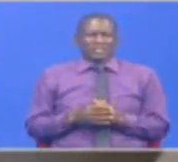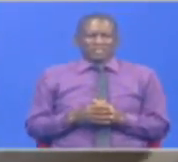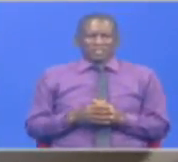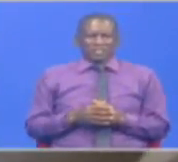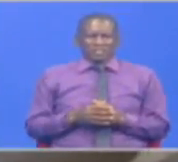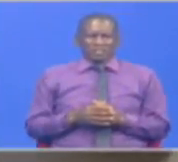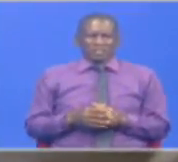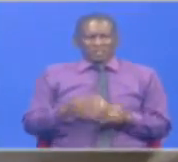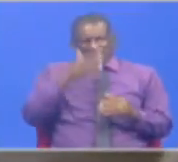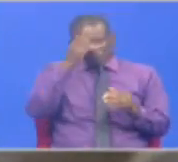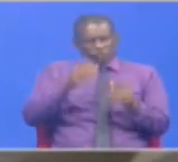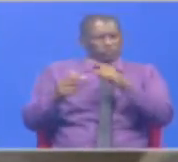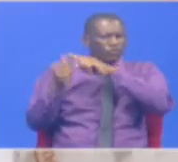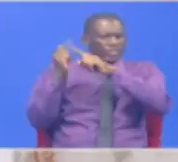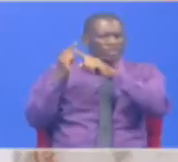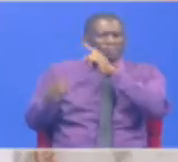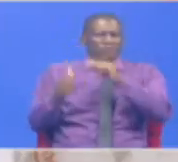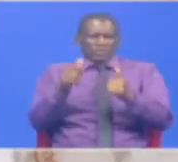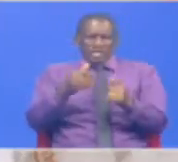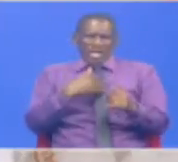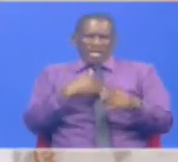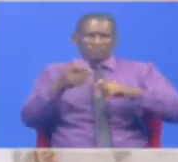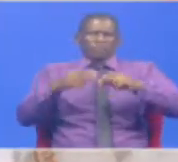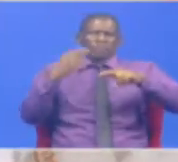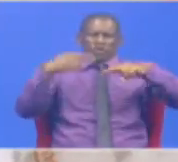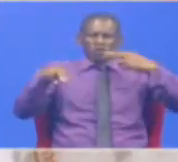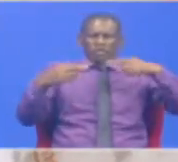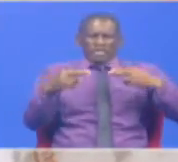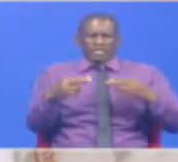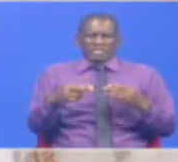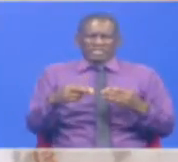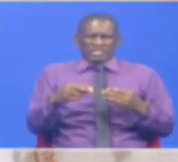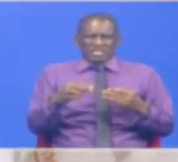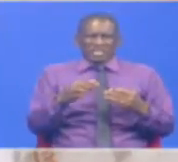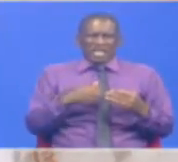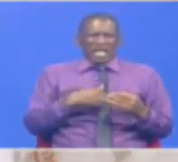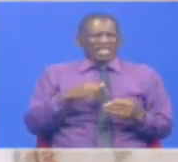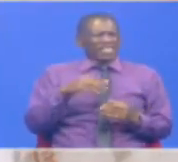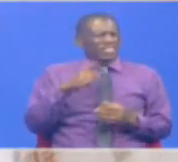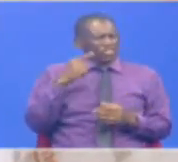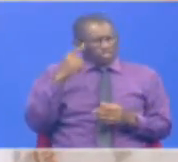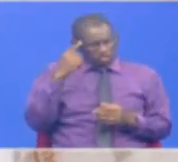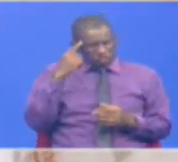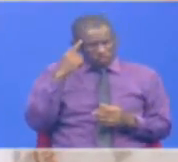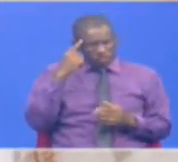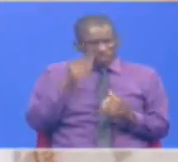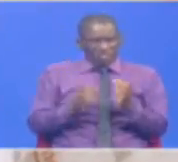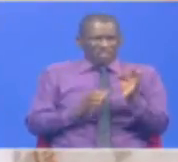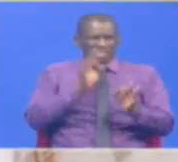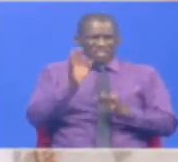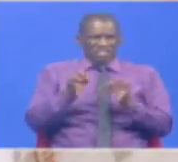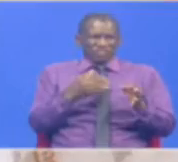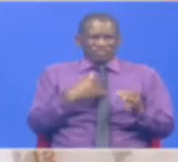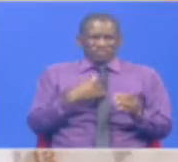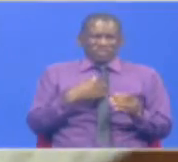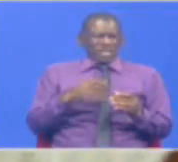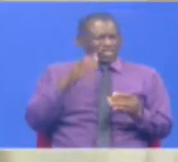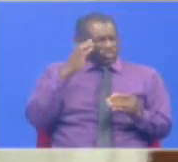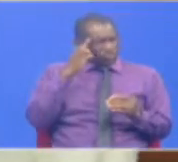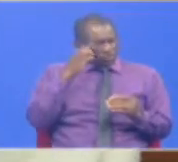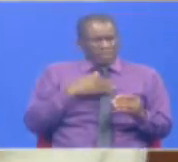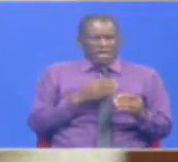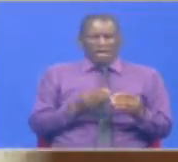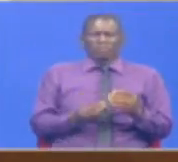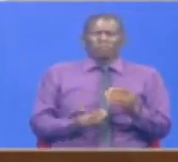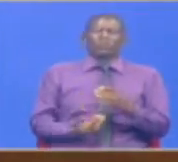Because of the experience that I got from the hotels, I thought I was matured enough to start a business.